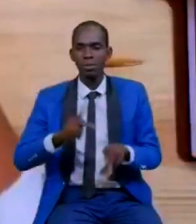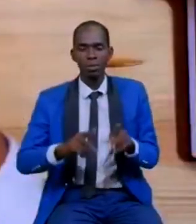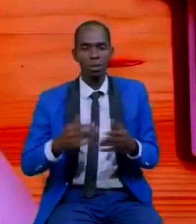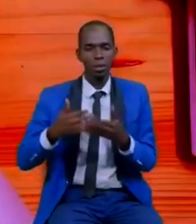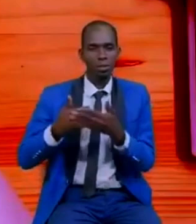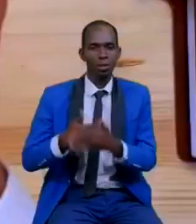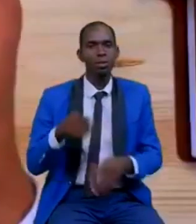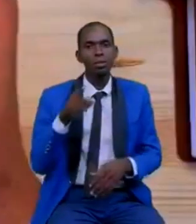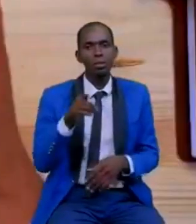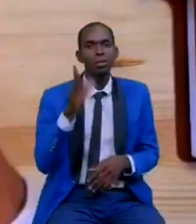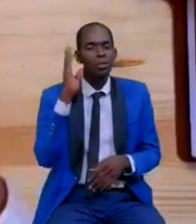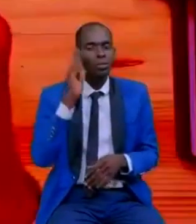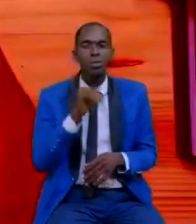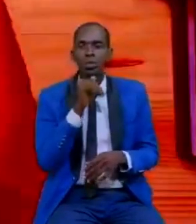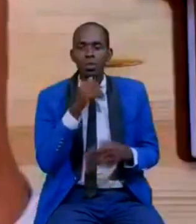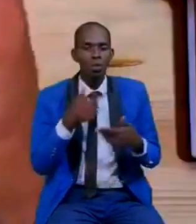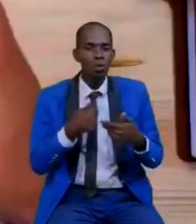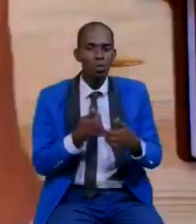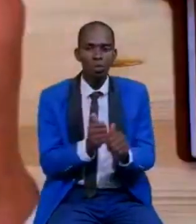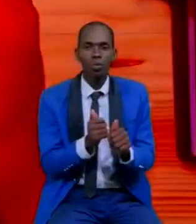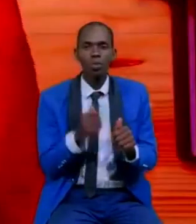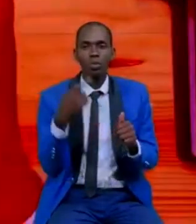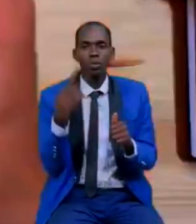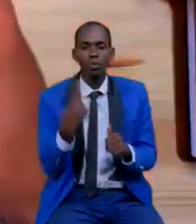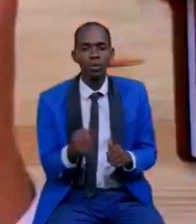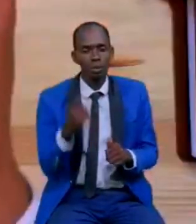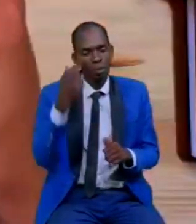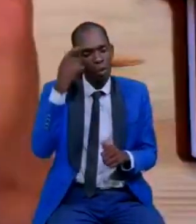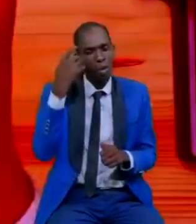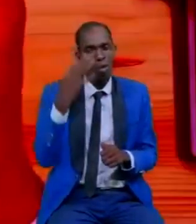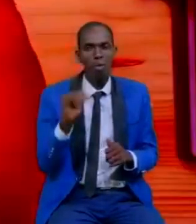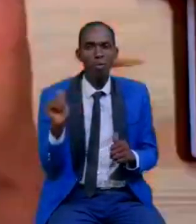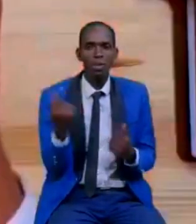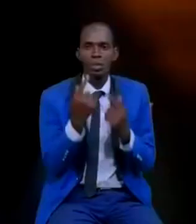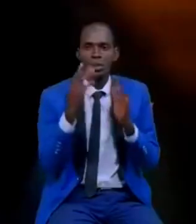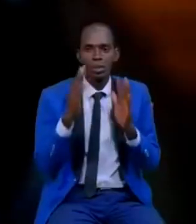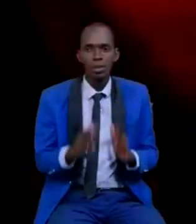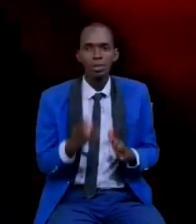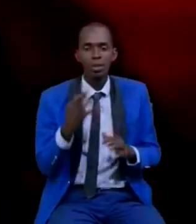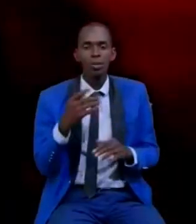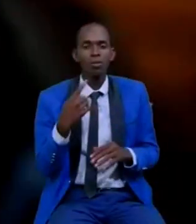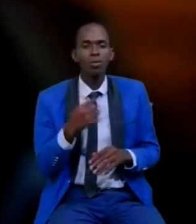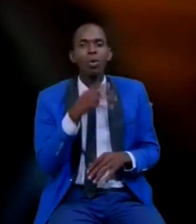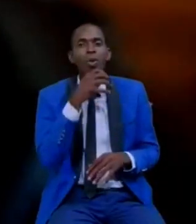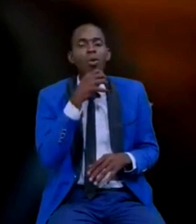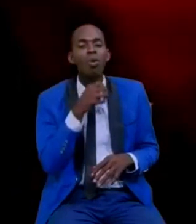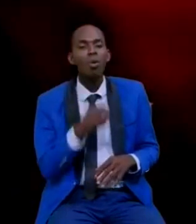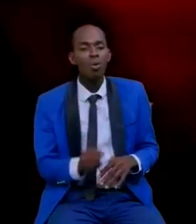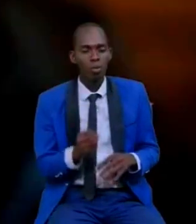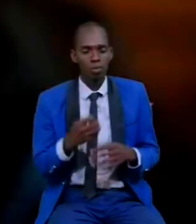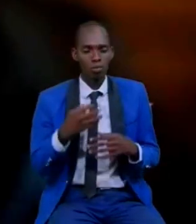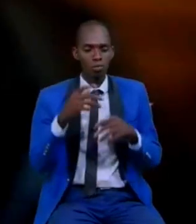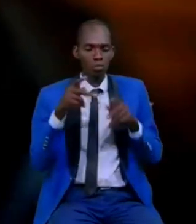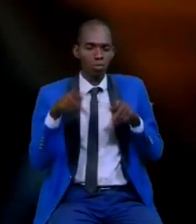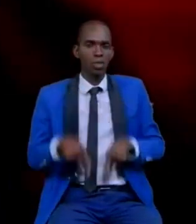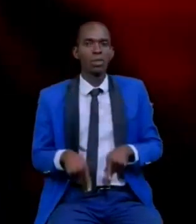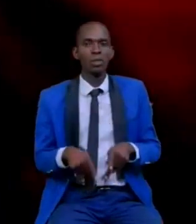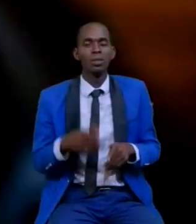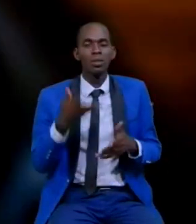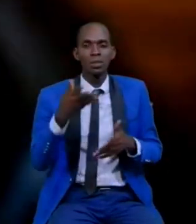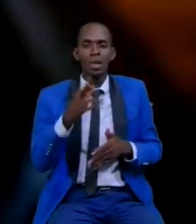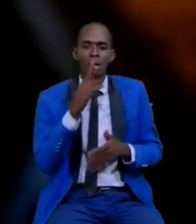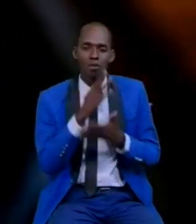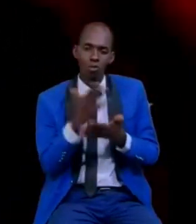will not take the mindset of a sinner, of the old creature. There are things you have to leave